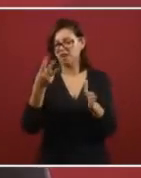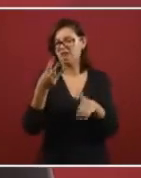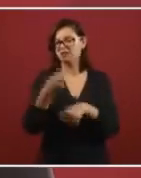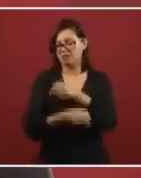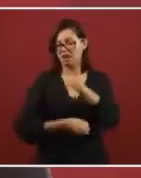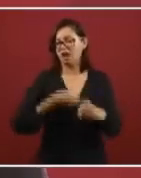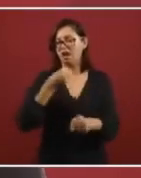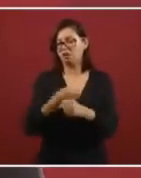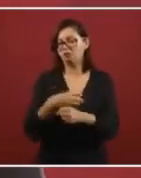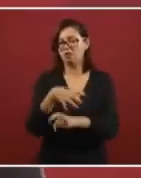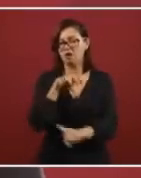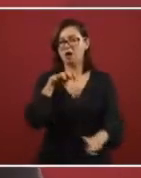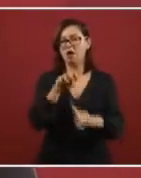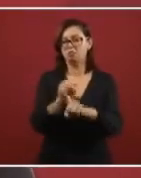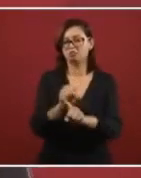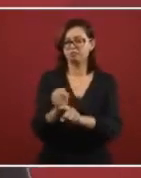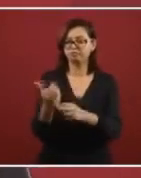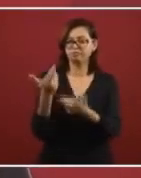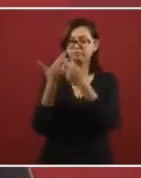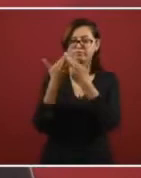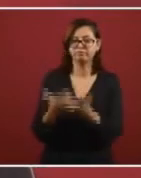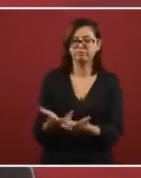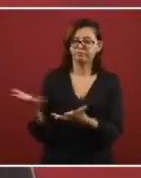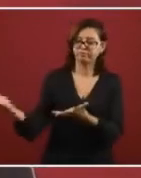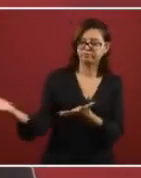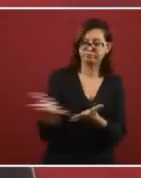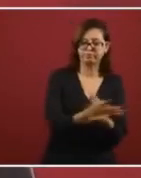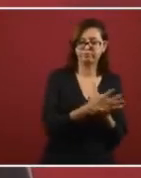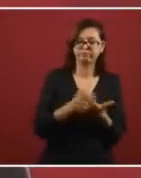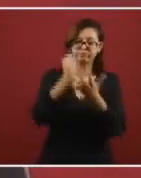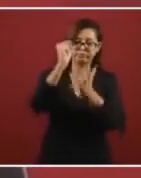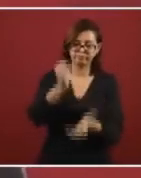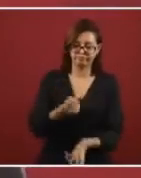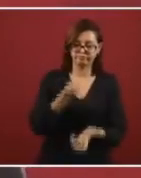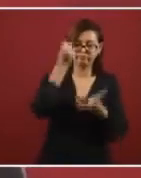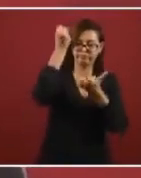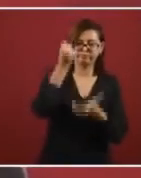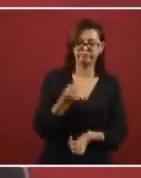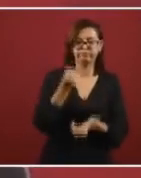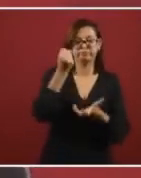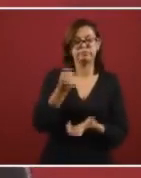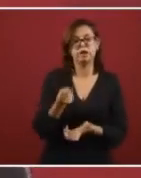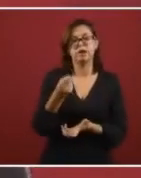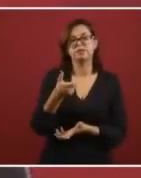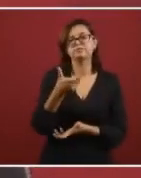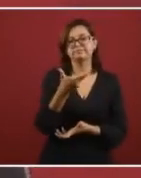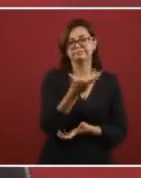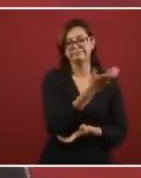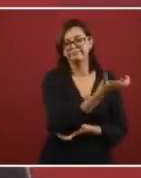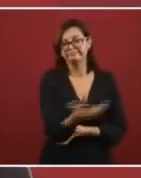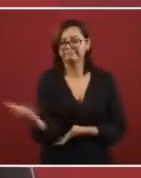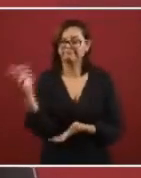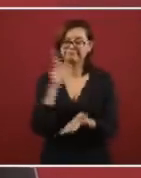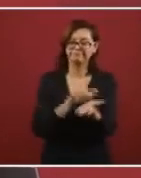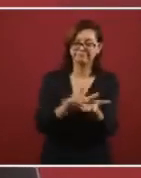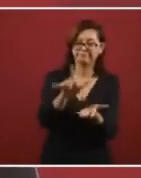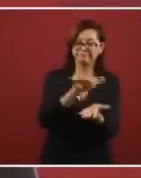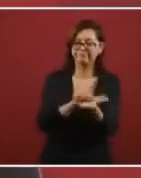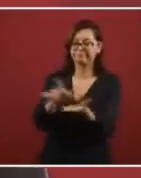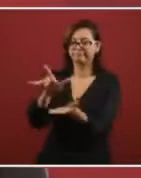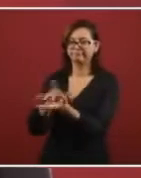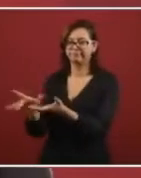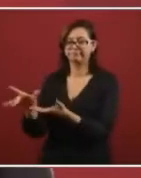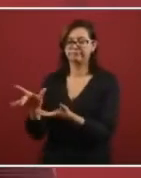by the summer, we'll have resources to support the fields, and we're going to plant some